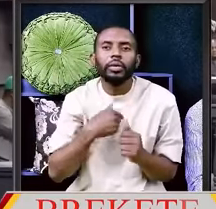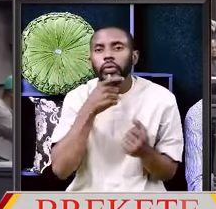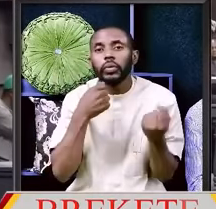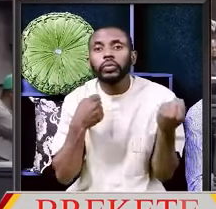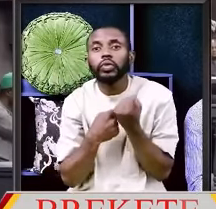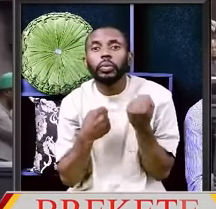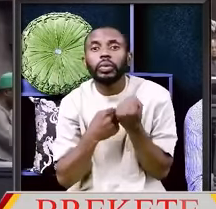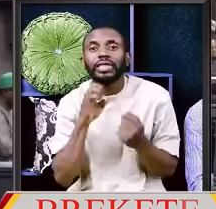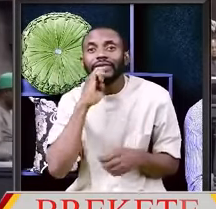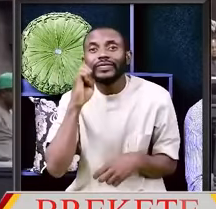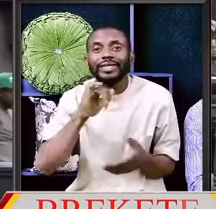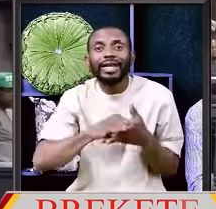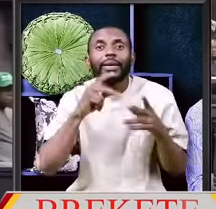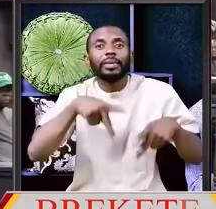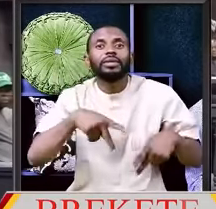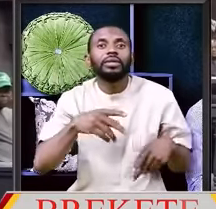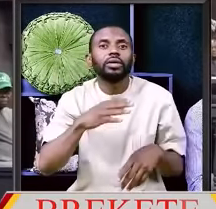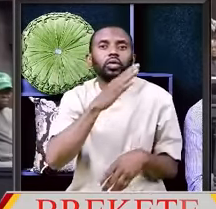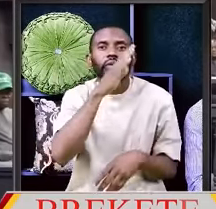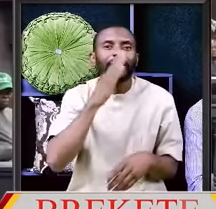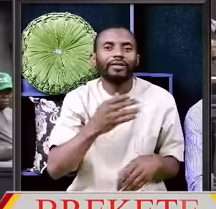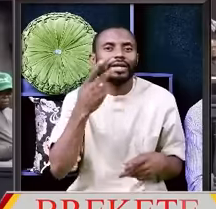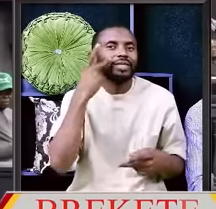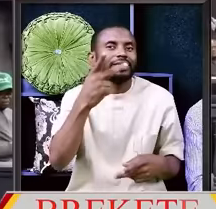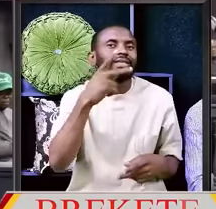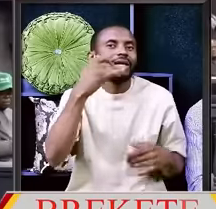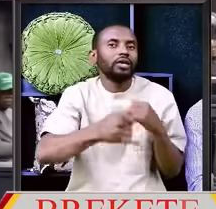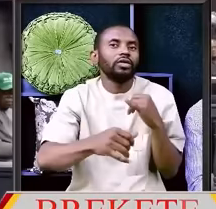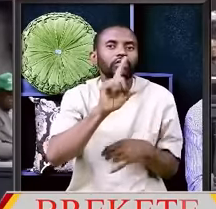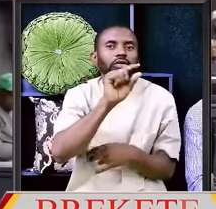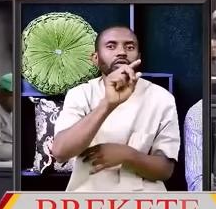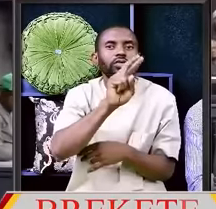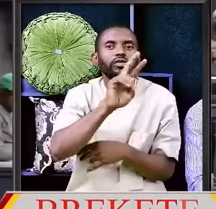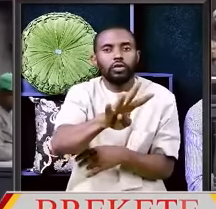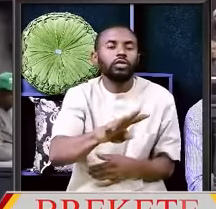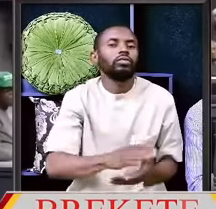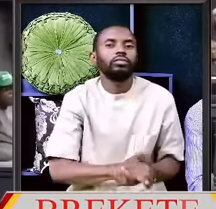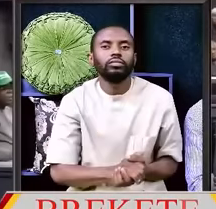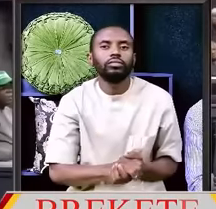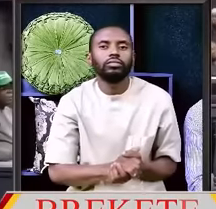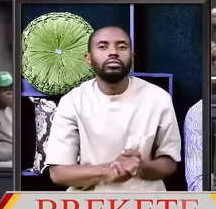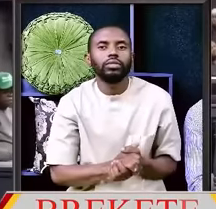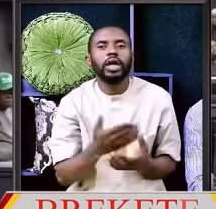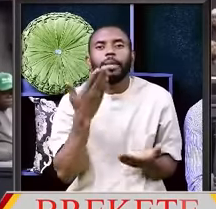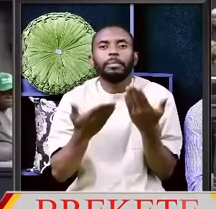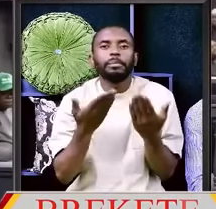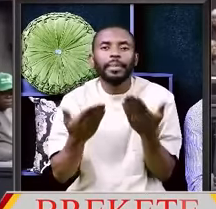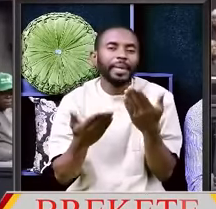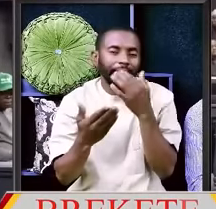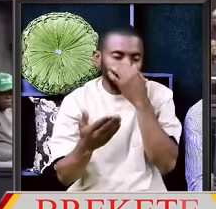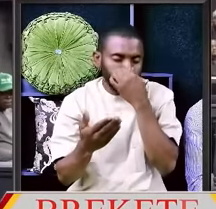evil, may that person not see the end of 2024. Amen.